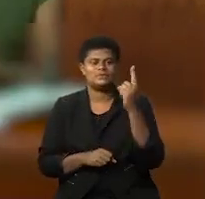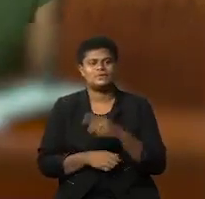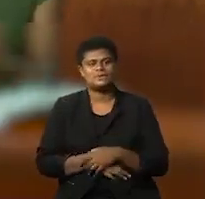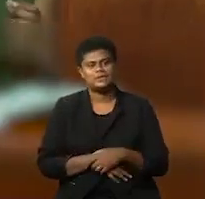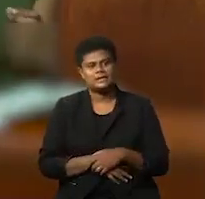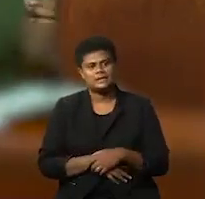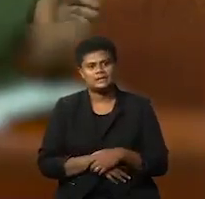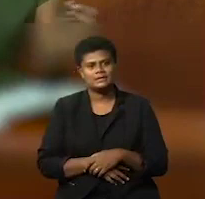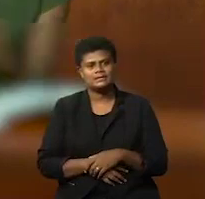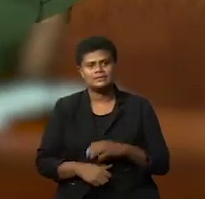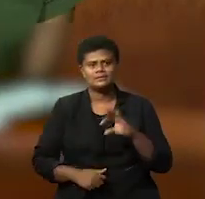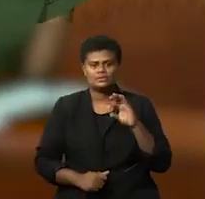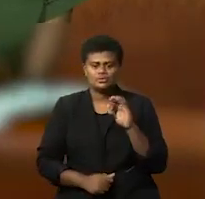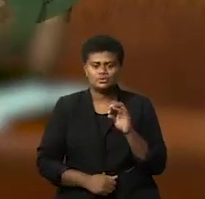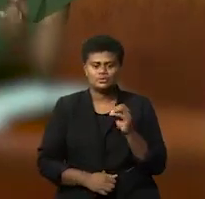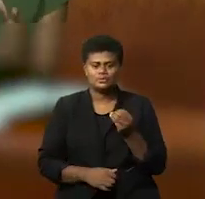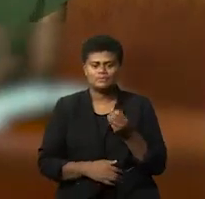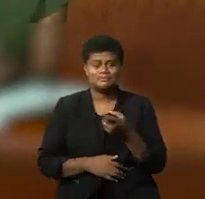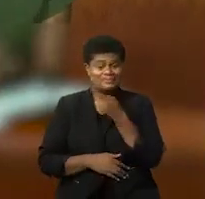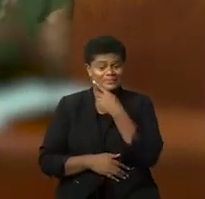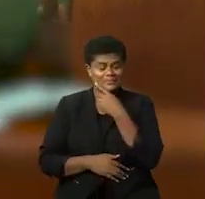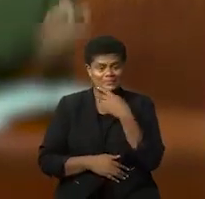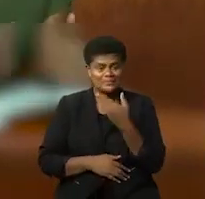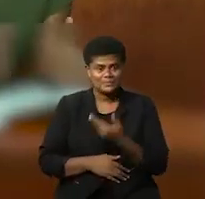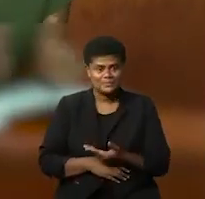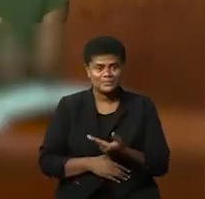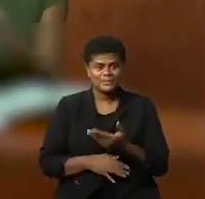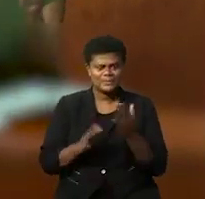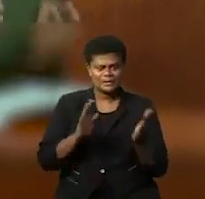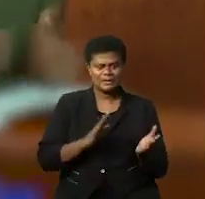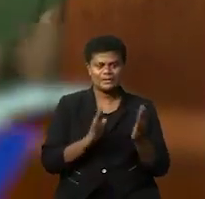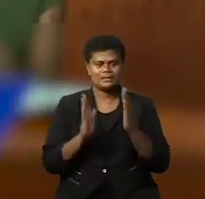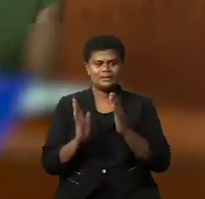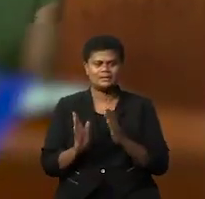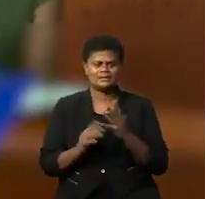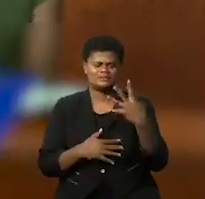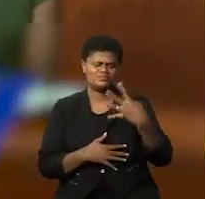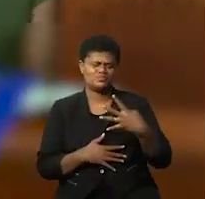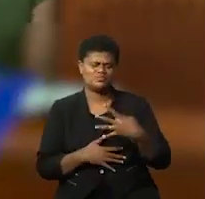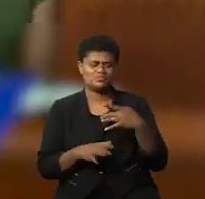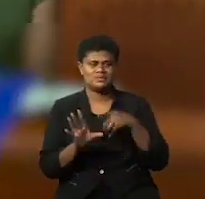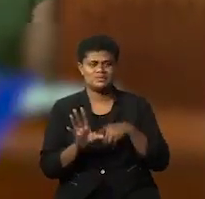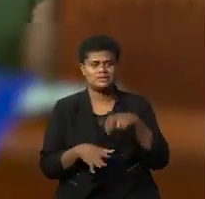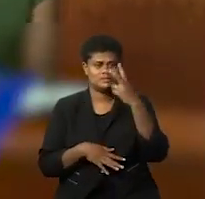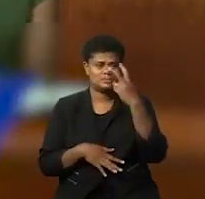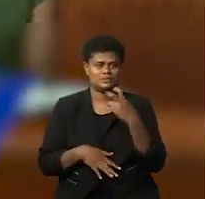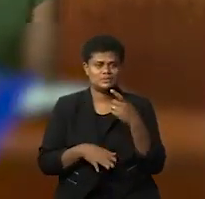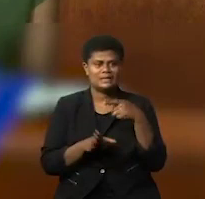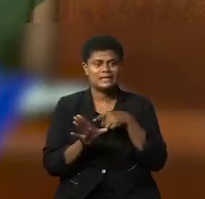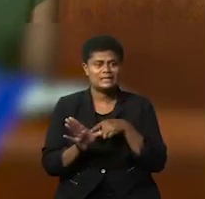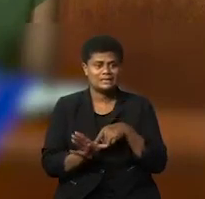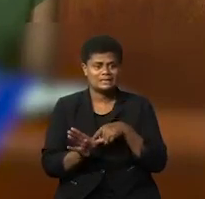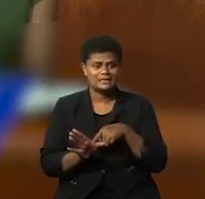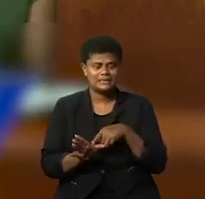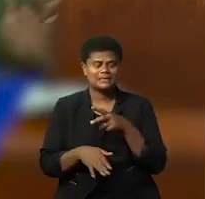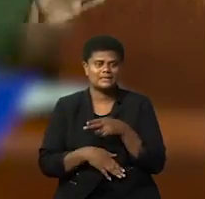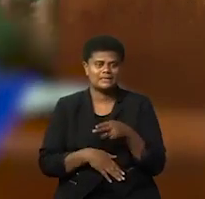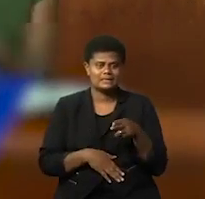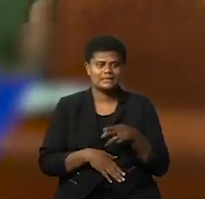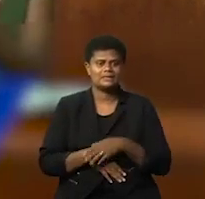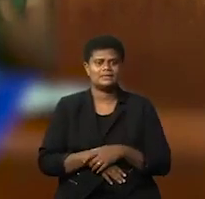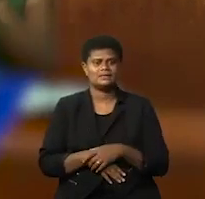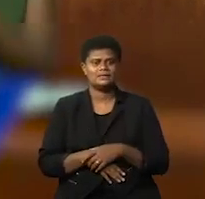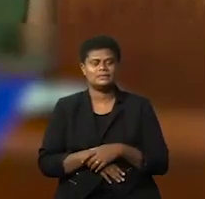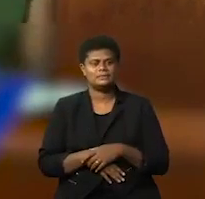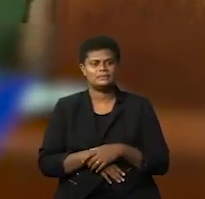I didn't really understand. I mean, I knew I wanted to follow Jesus, but I was someone who got, baptized really young and I didn't really understand it. But then, as an adult coming into my